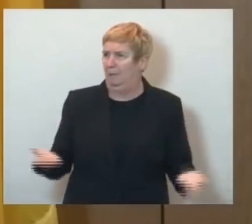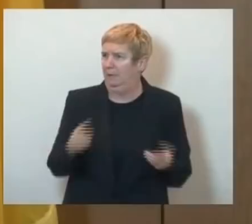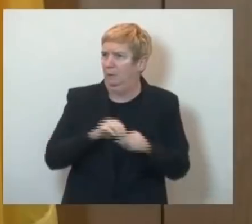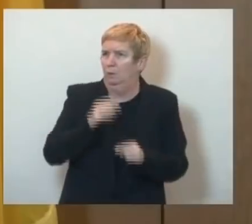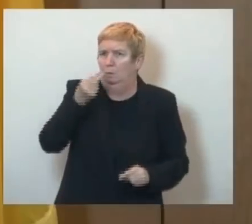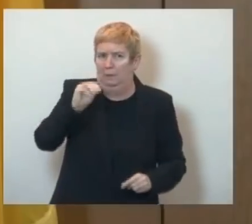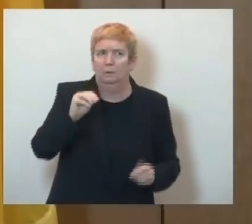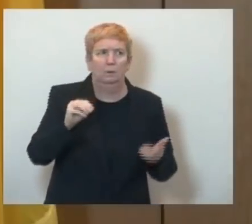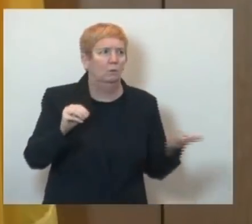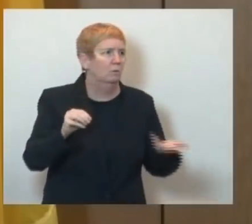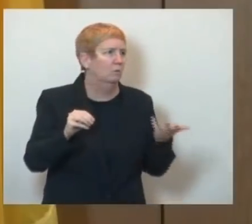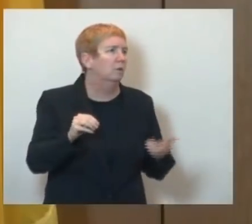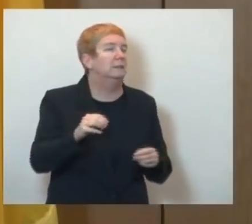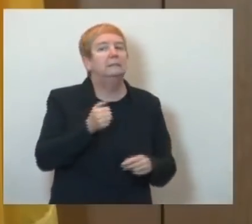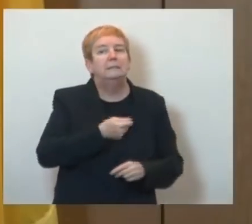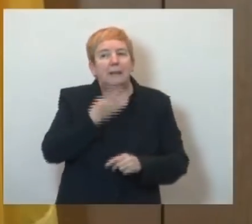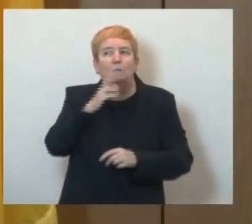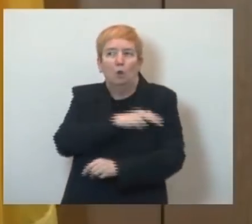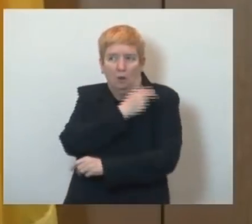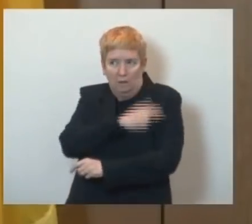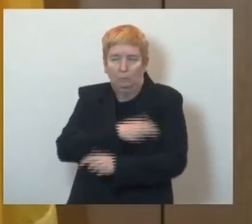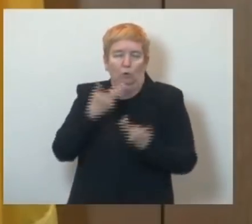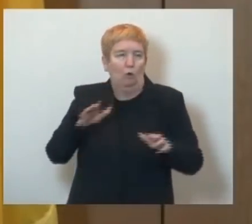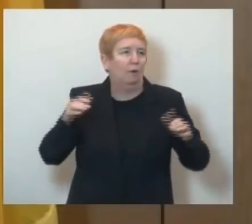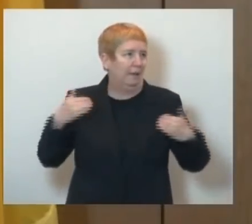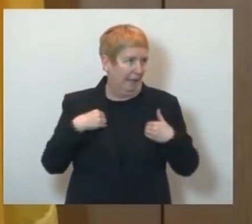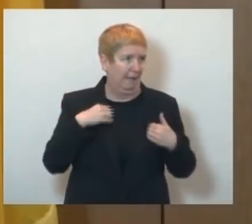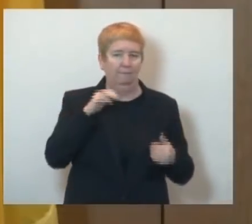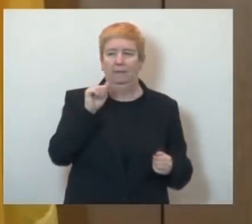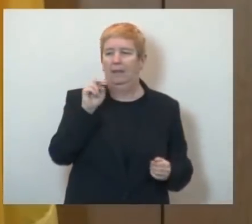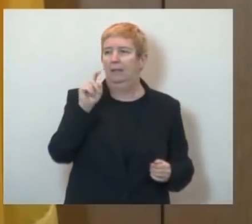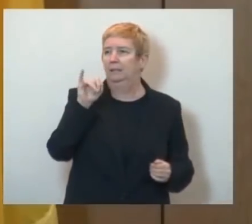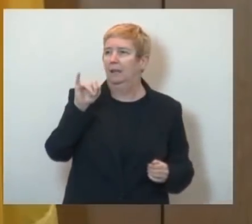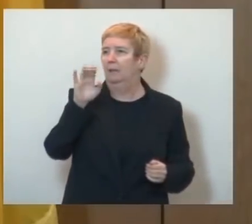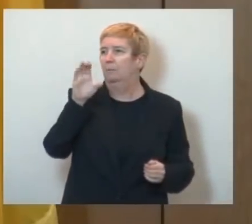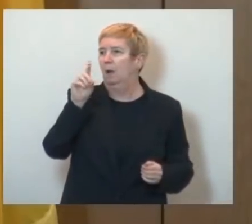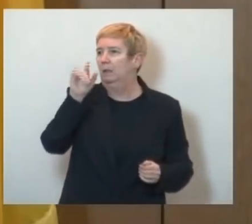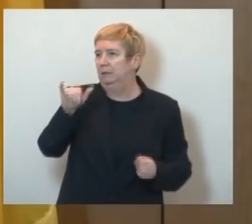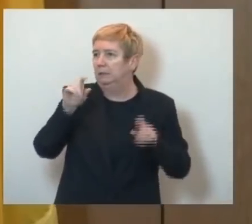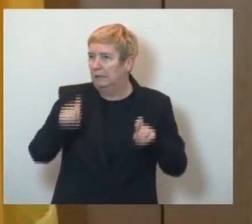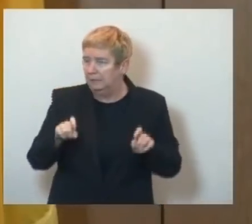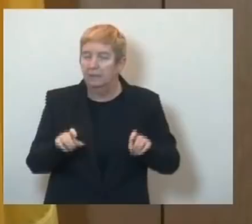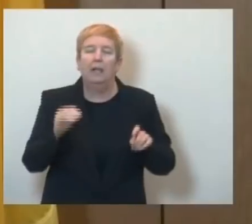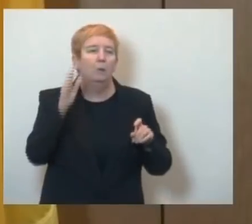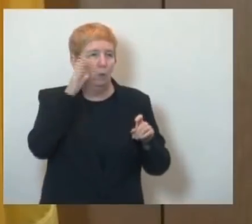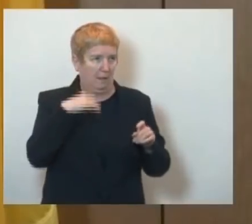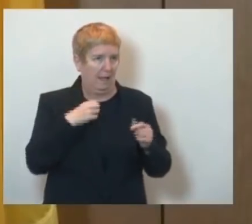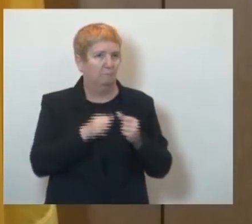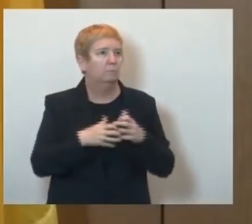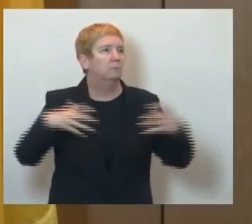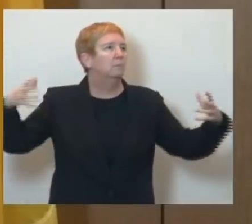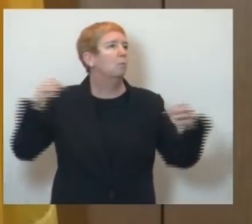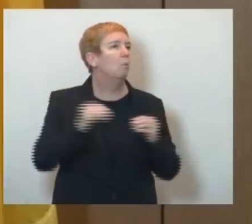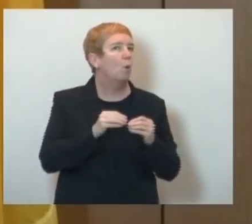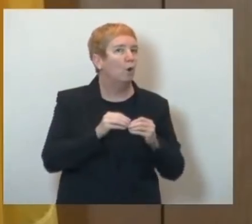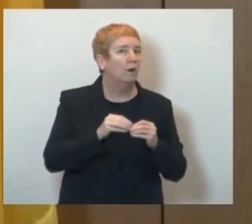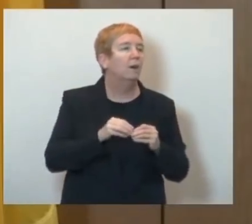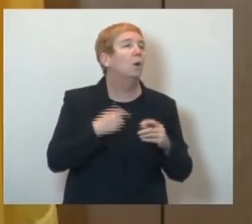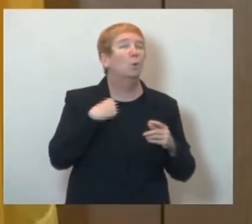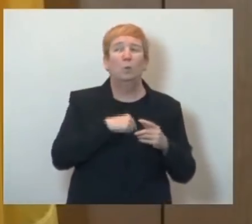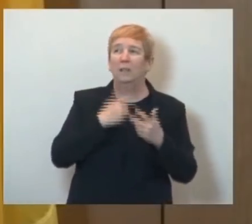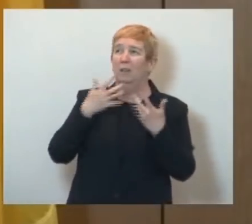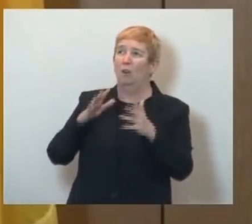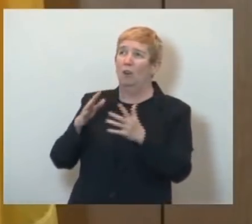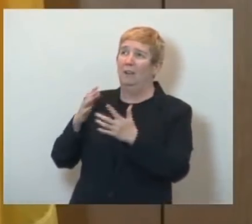in a couple of hospital settings. It will expand, and we've gotten commitments for